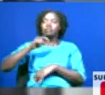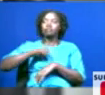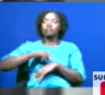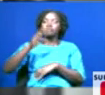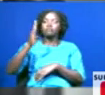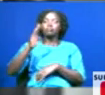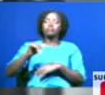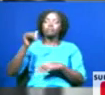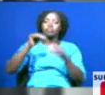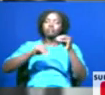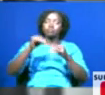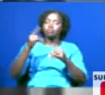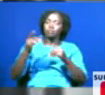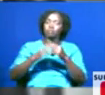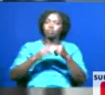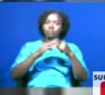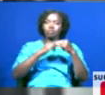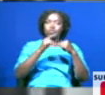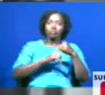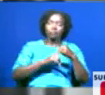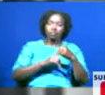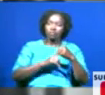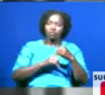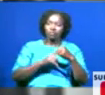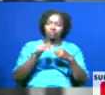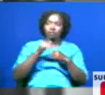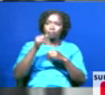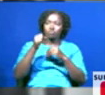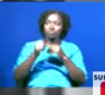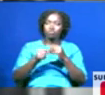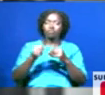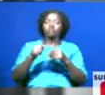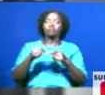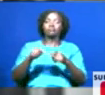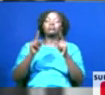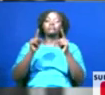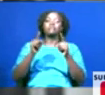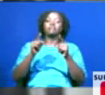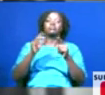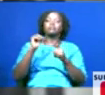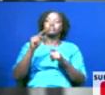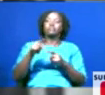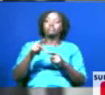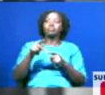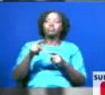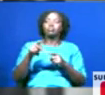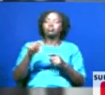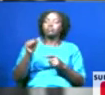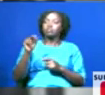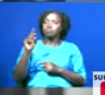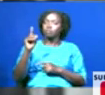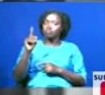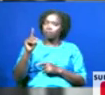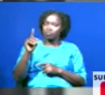by-election in 1986 following the self-exile of area member of parliament Andrew Kemani